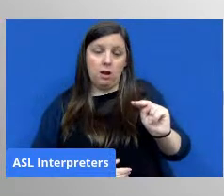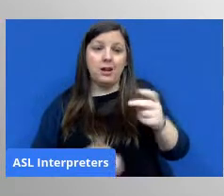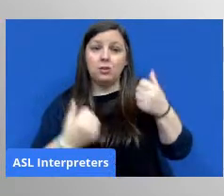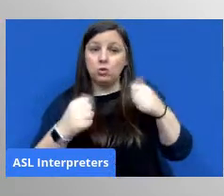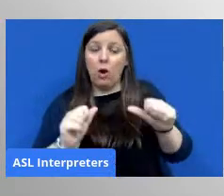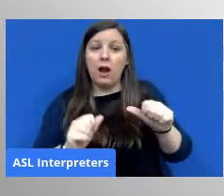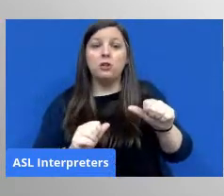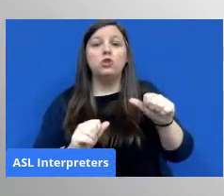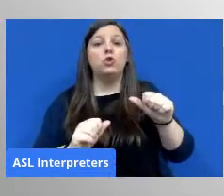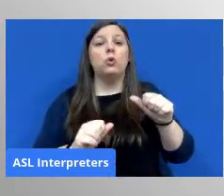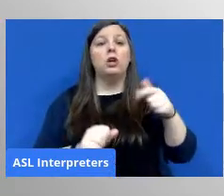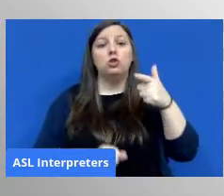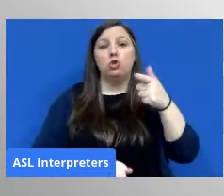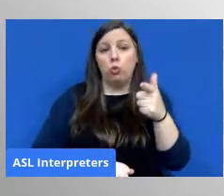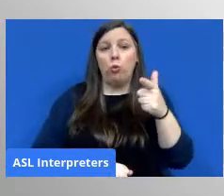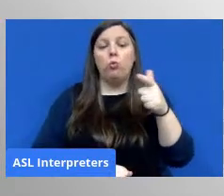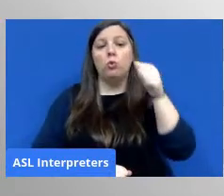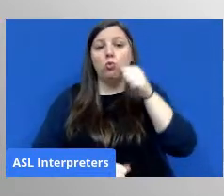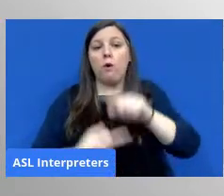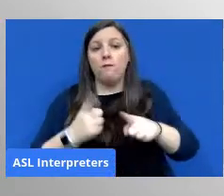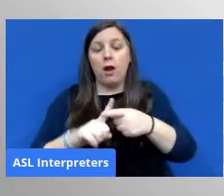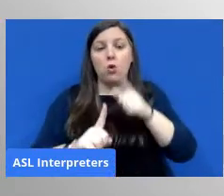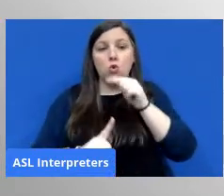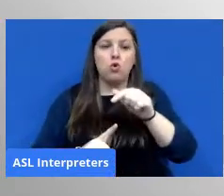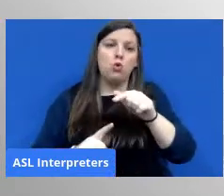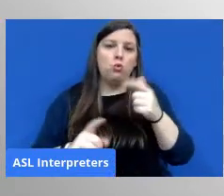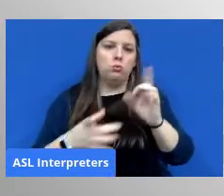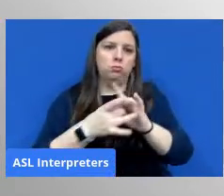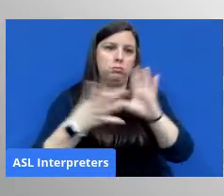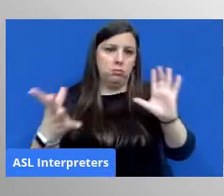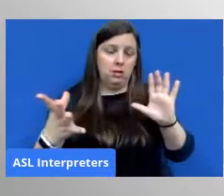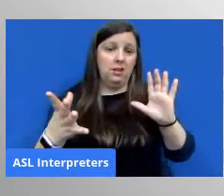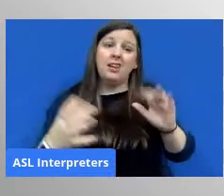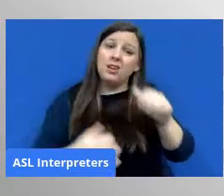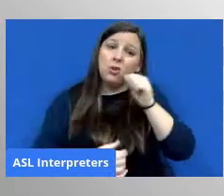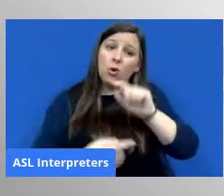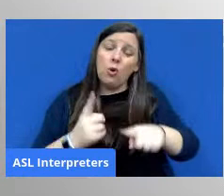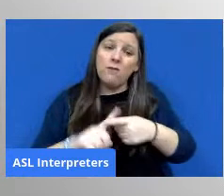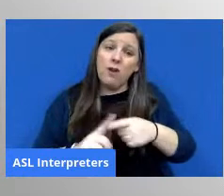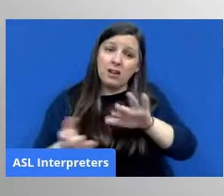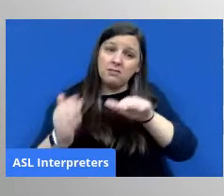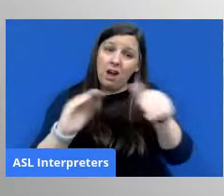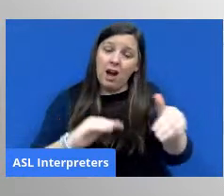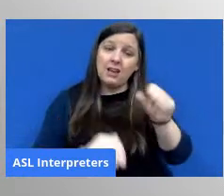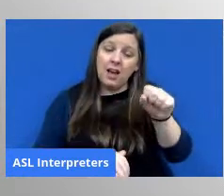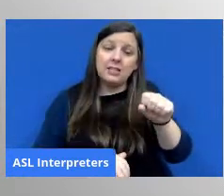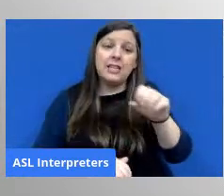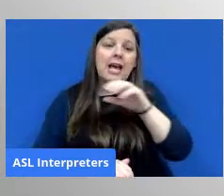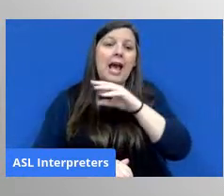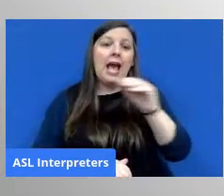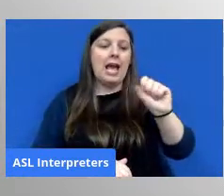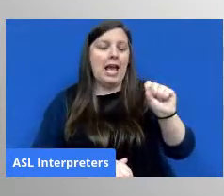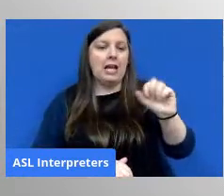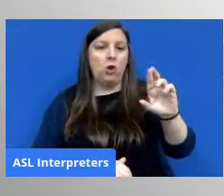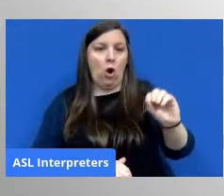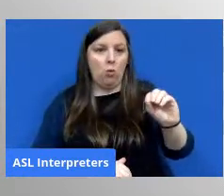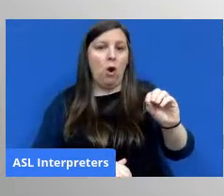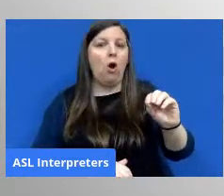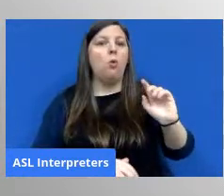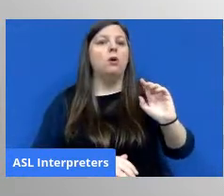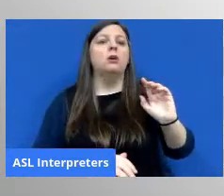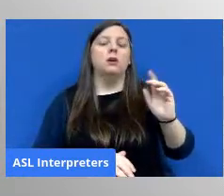his girlfriend who broke up with him, and she did die, and an SRO did take that gentleman